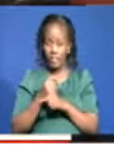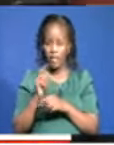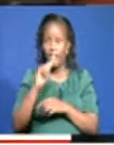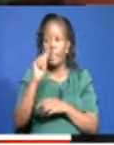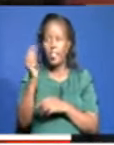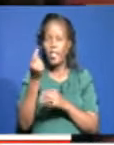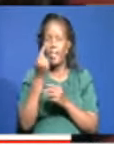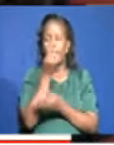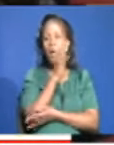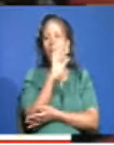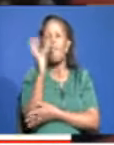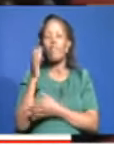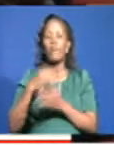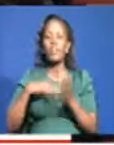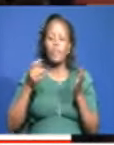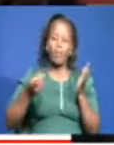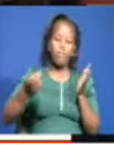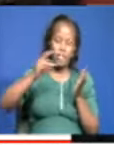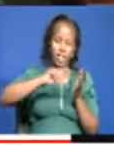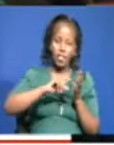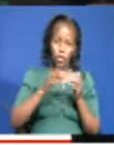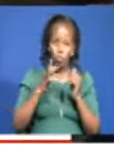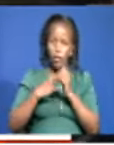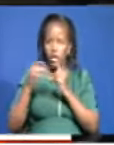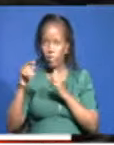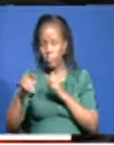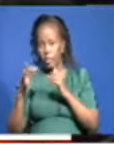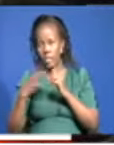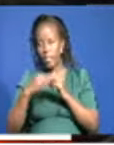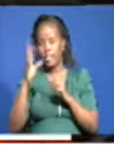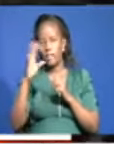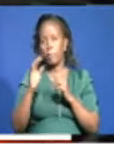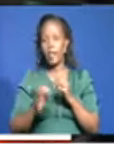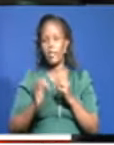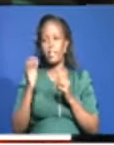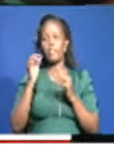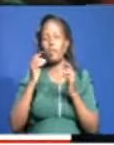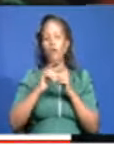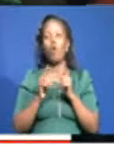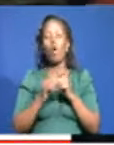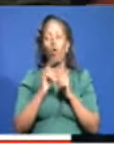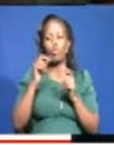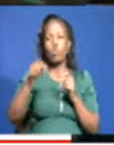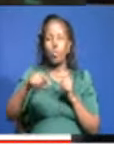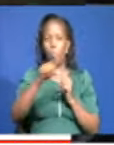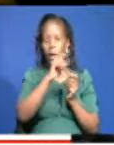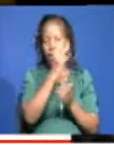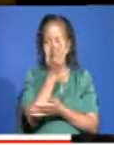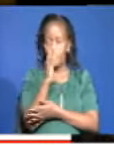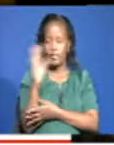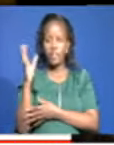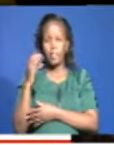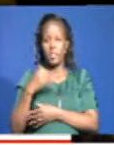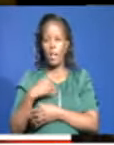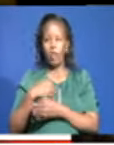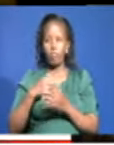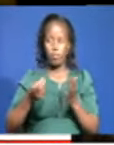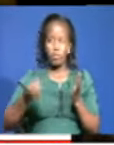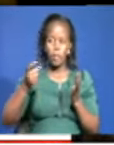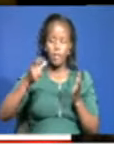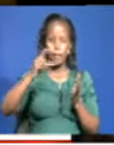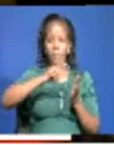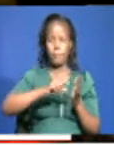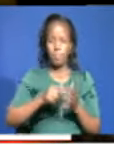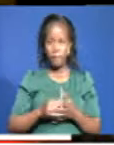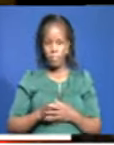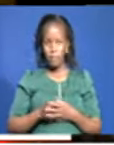to 8.8%, whereas tree cover has increased to 12.13%. Elsewhere,